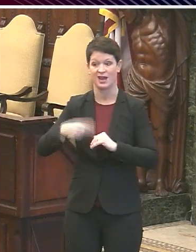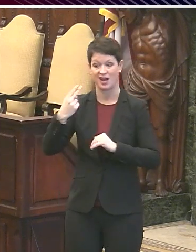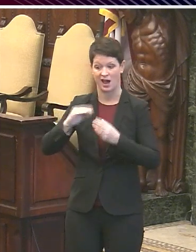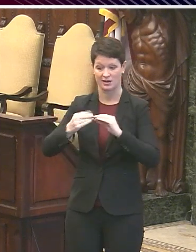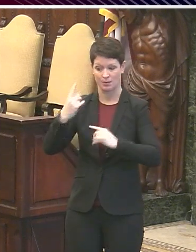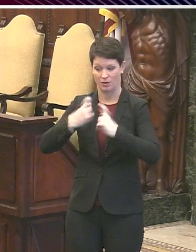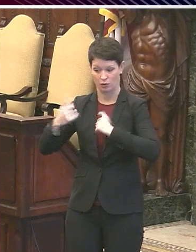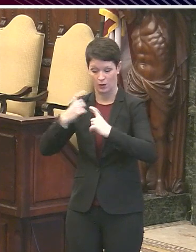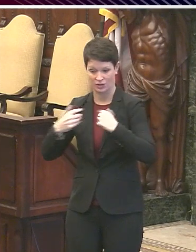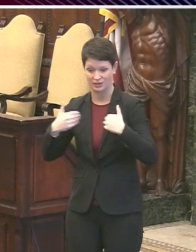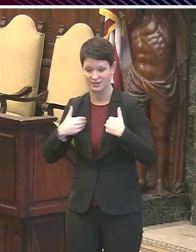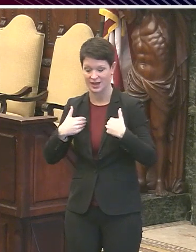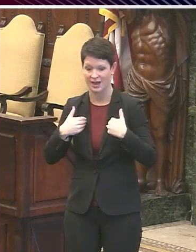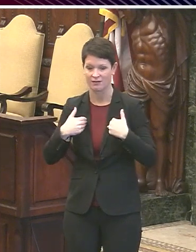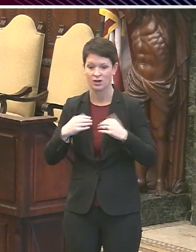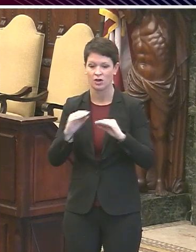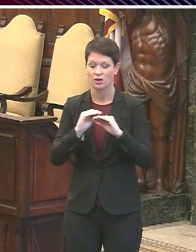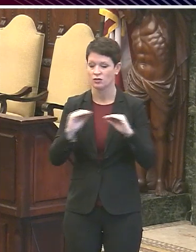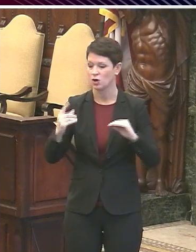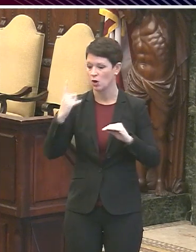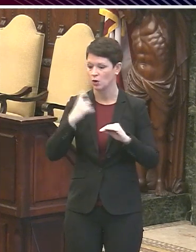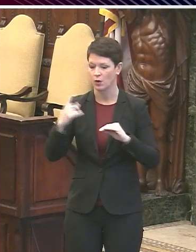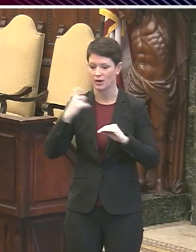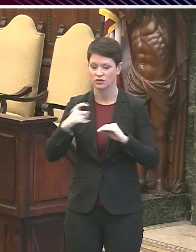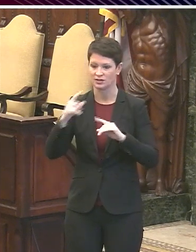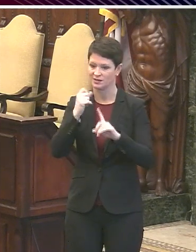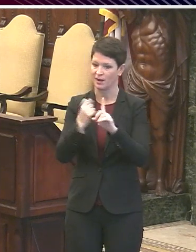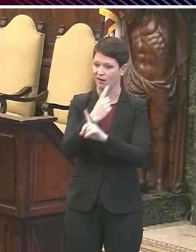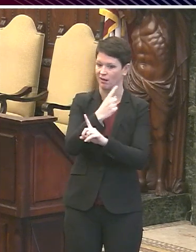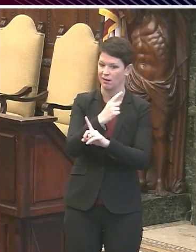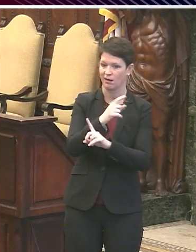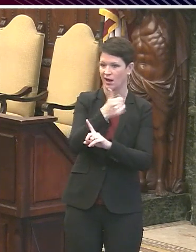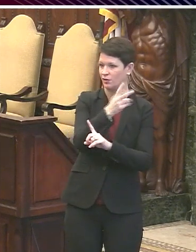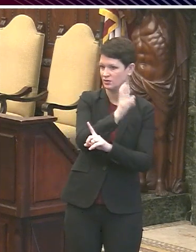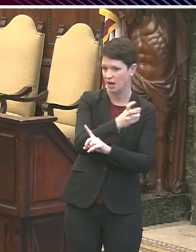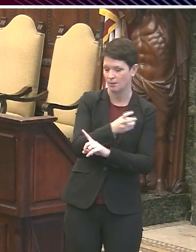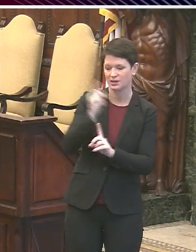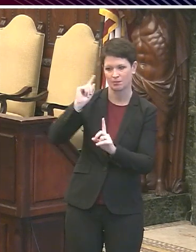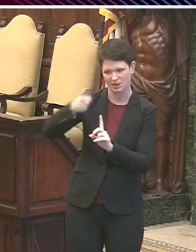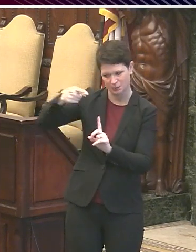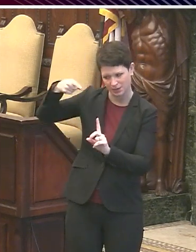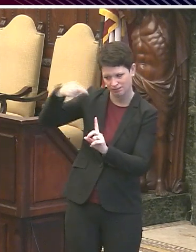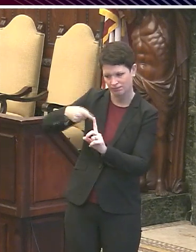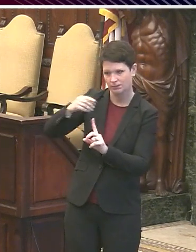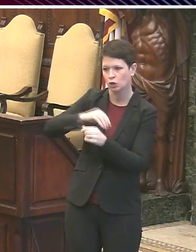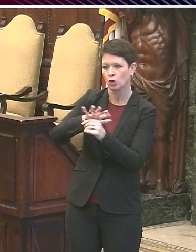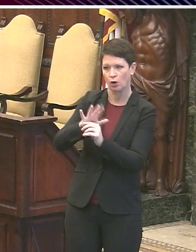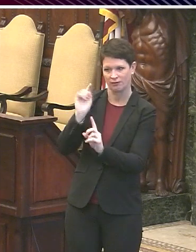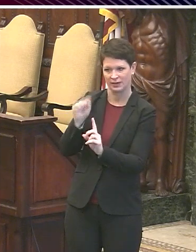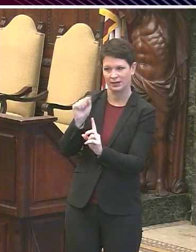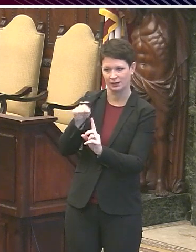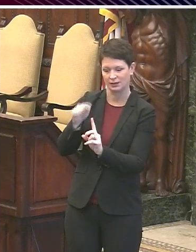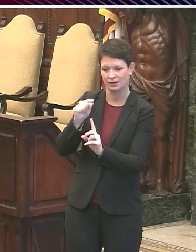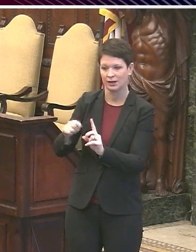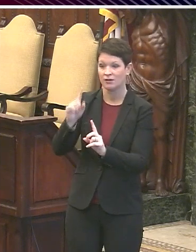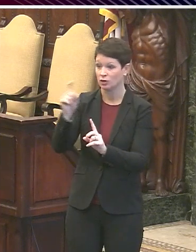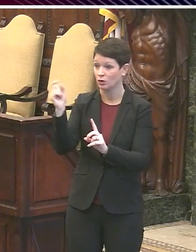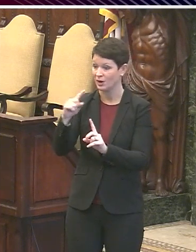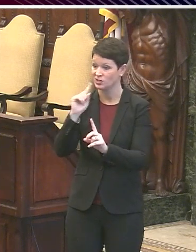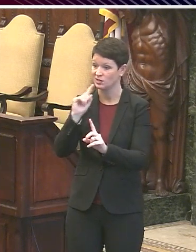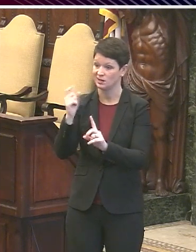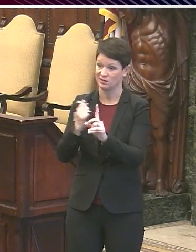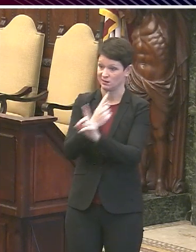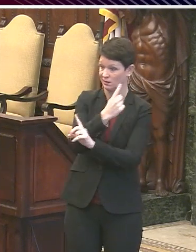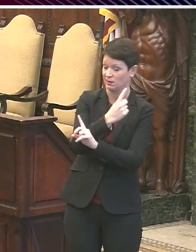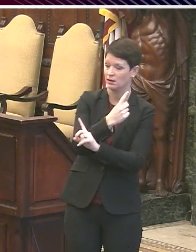questions today, we won't be taking any questions on non-COVID topics. So if you do have questions regarding something other than